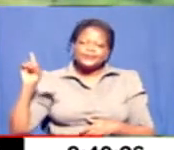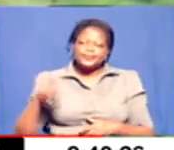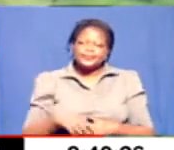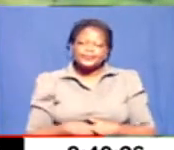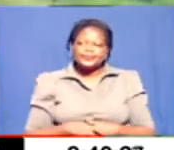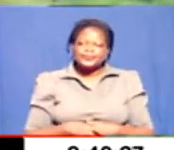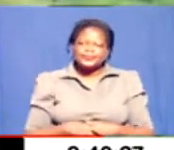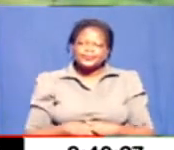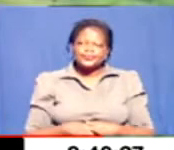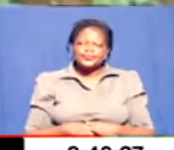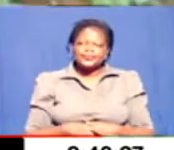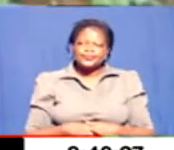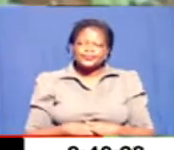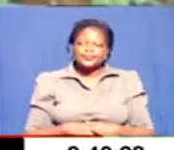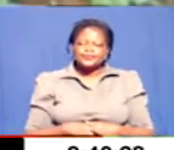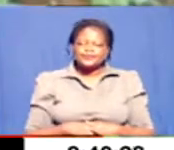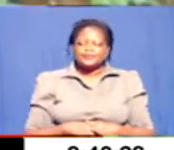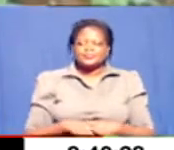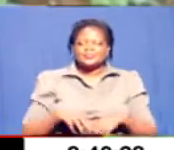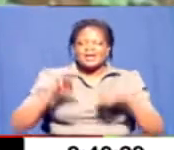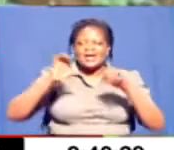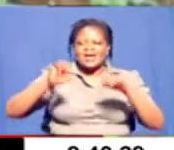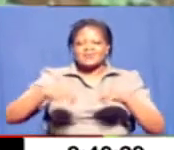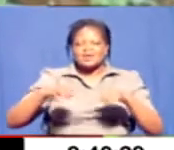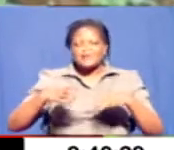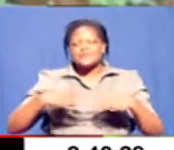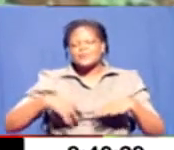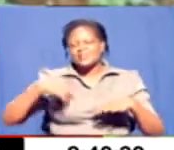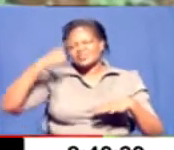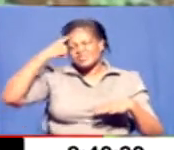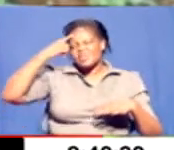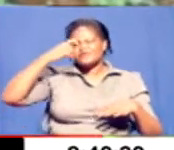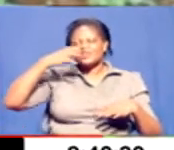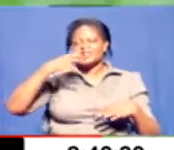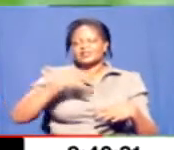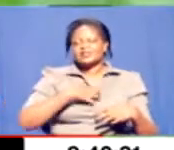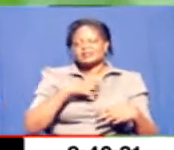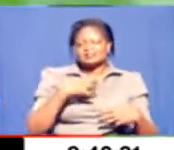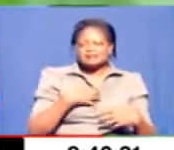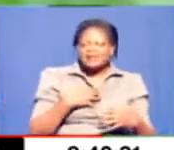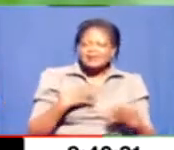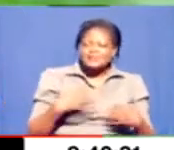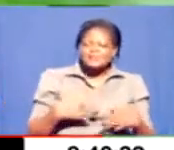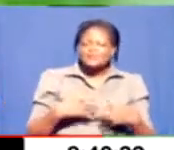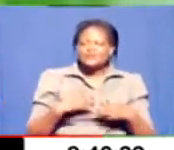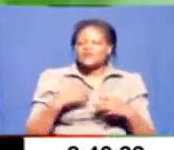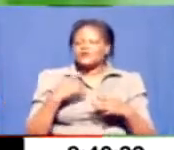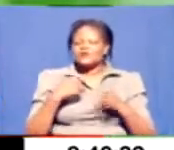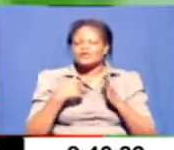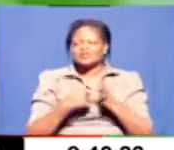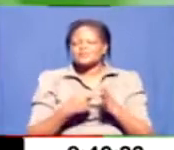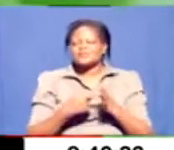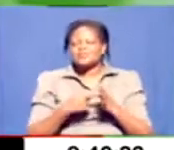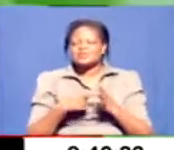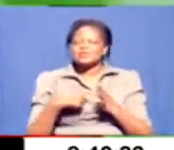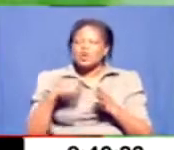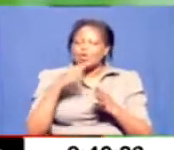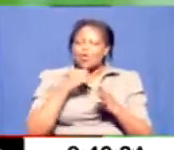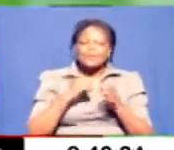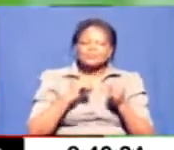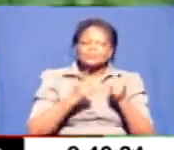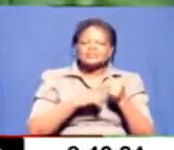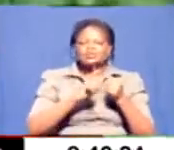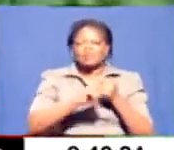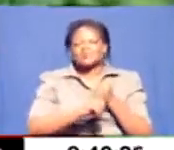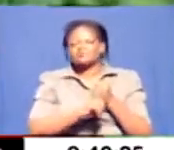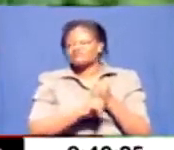Agriculture has been viewed in the country as a venture for the retired, with the average age of a farmer in Kenya currently at 61, that